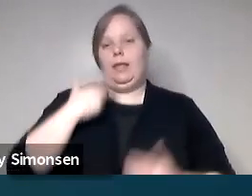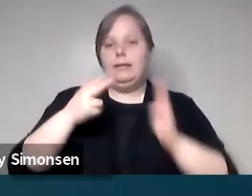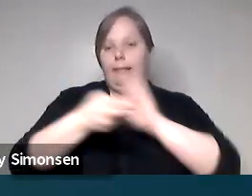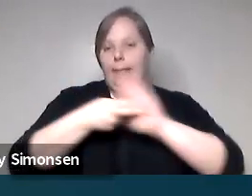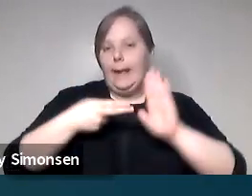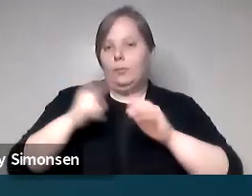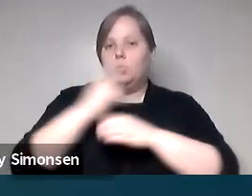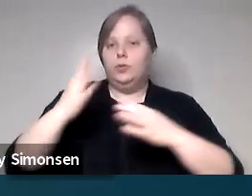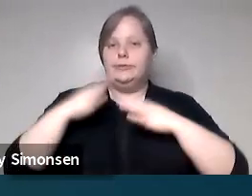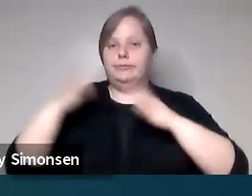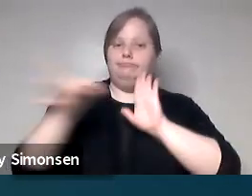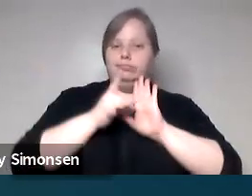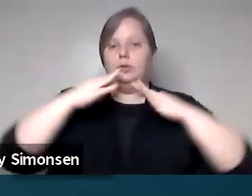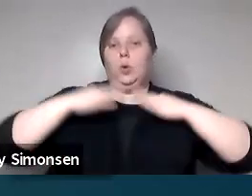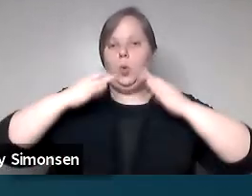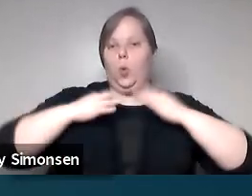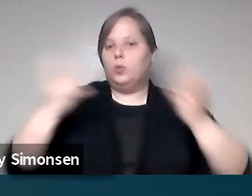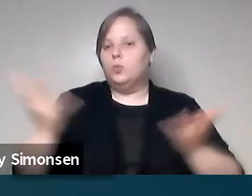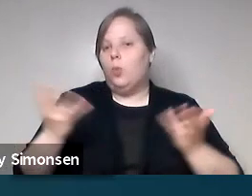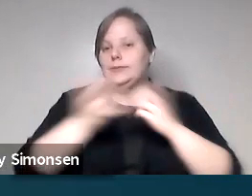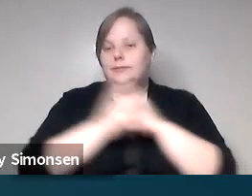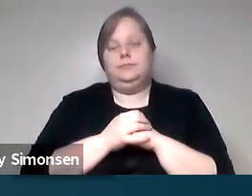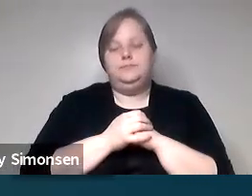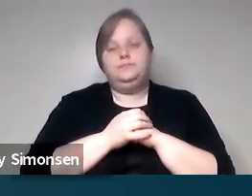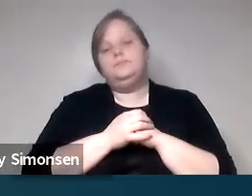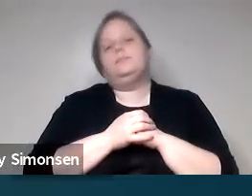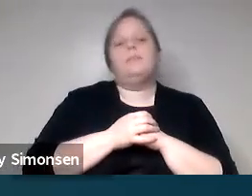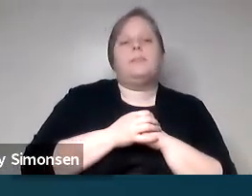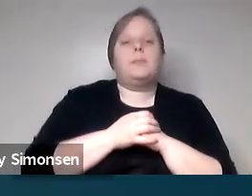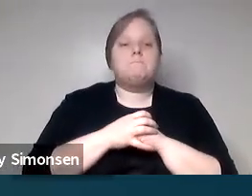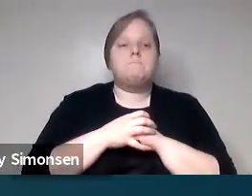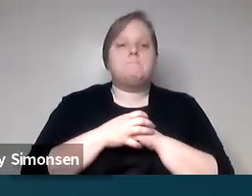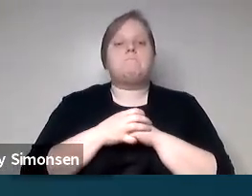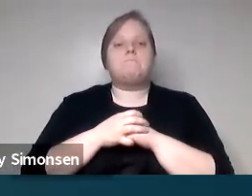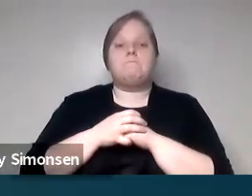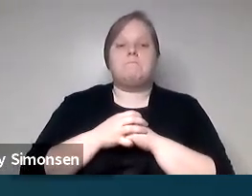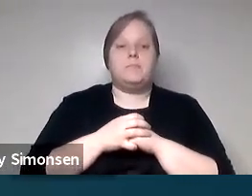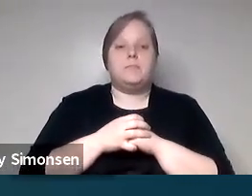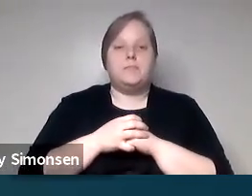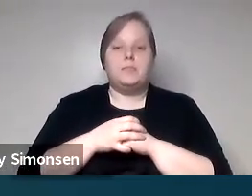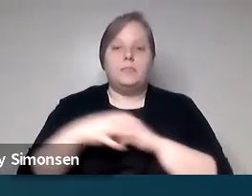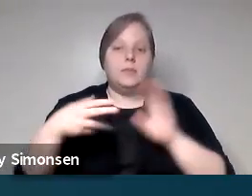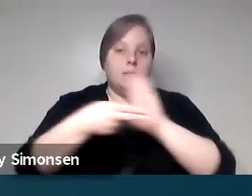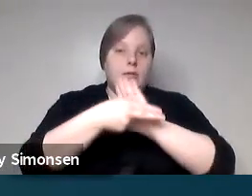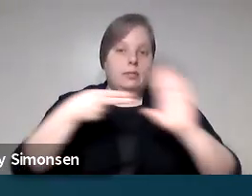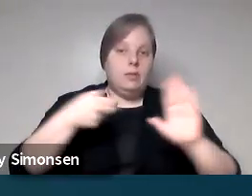to use if we launder our clothes with them. Do you want the label to be